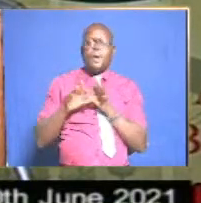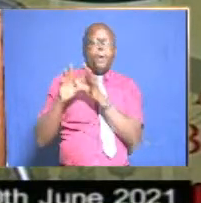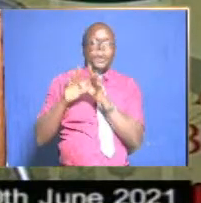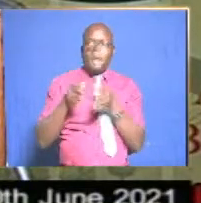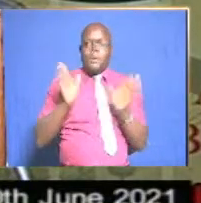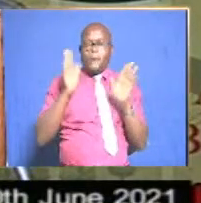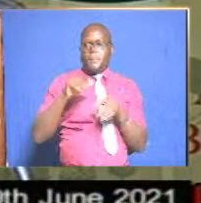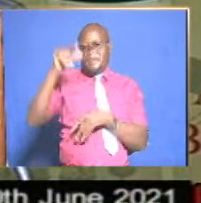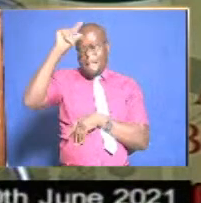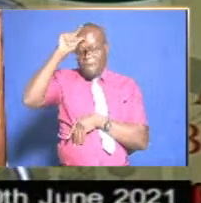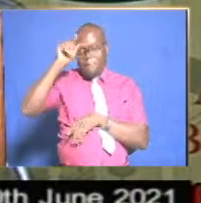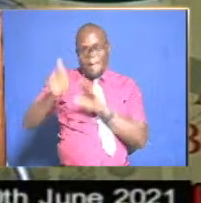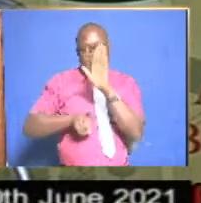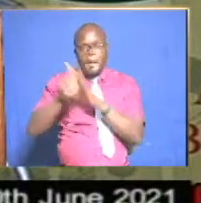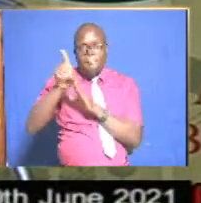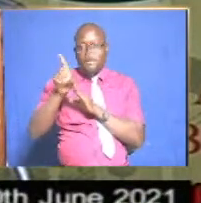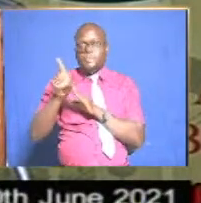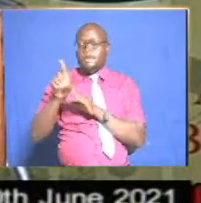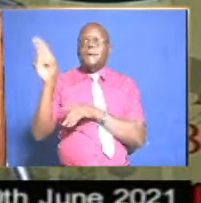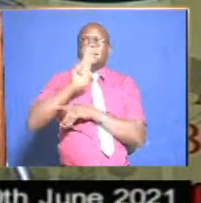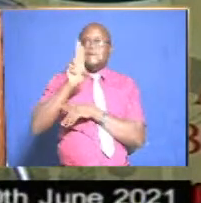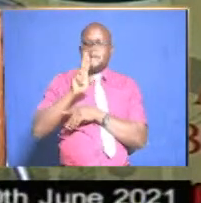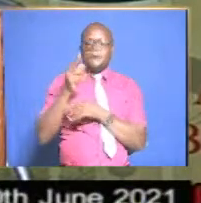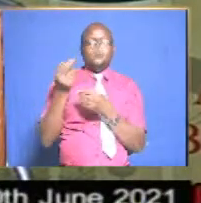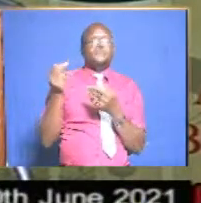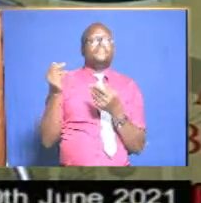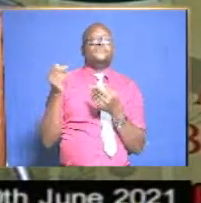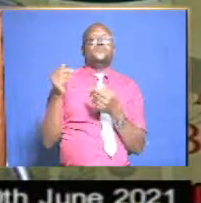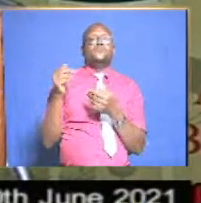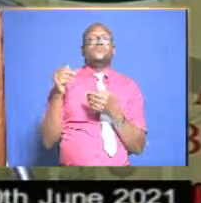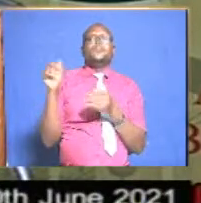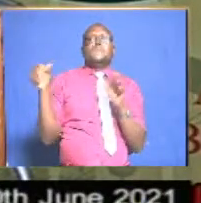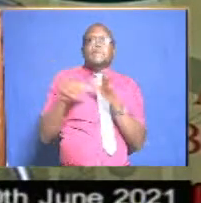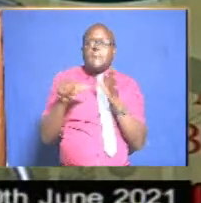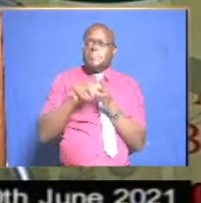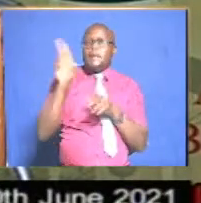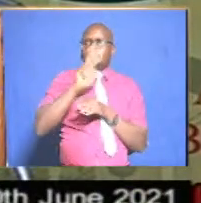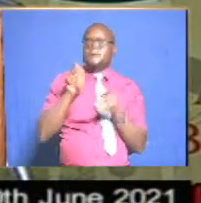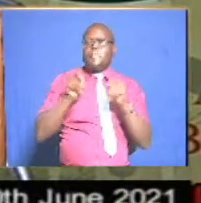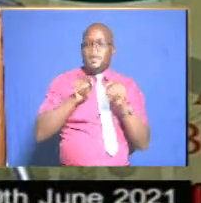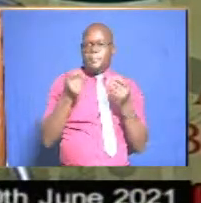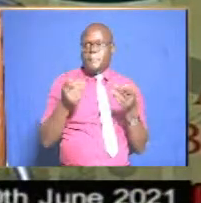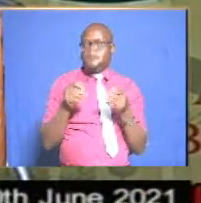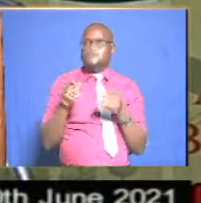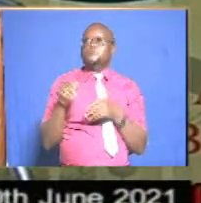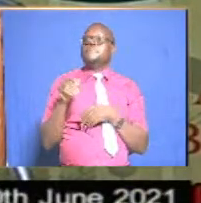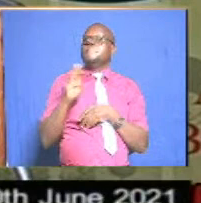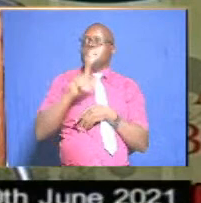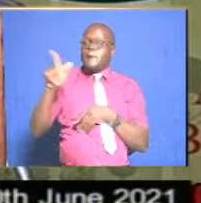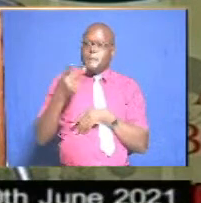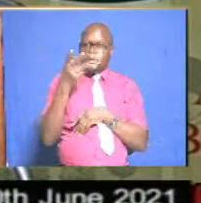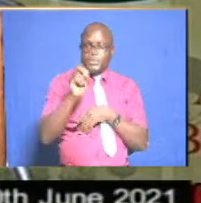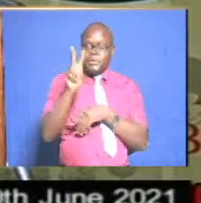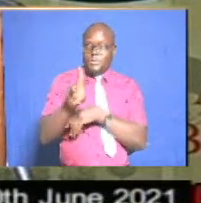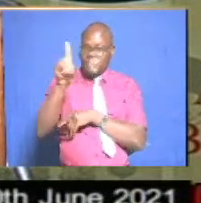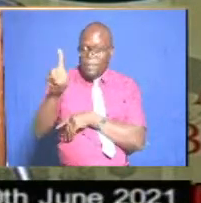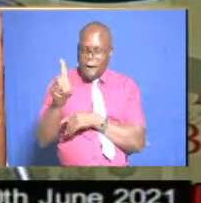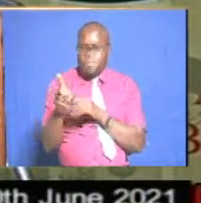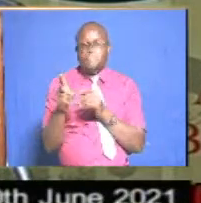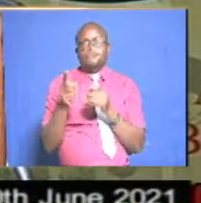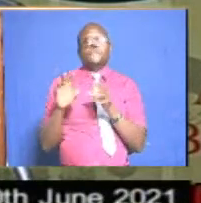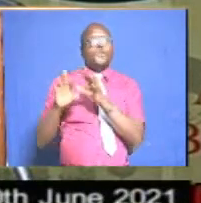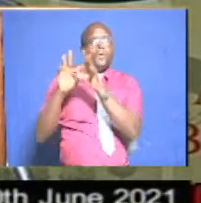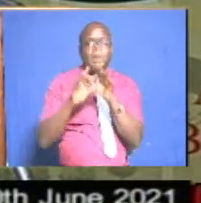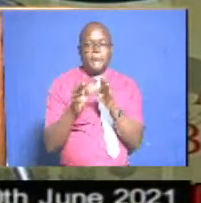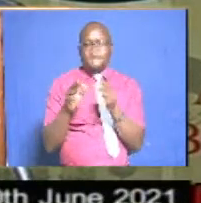the government has developed a Disaster Risk Management Bill 2021. The objective of the bill is to better prepare and coordinate